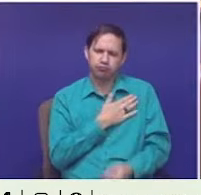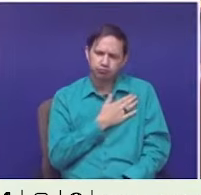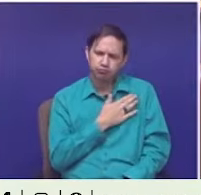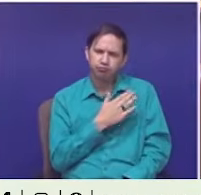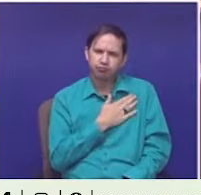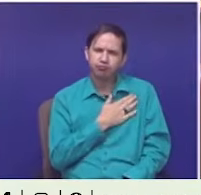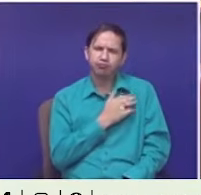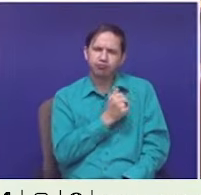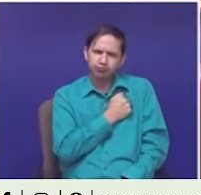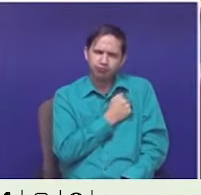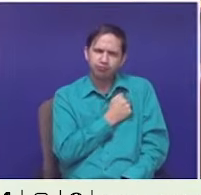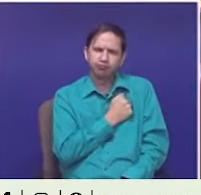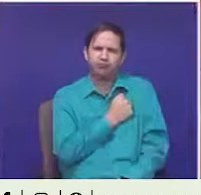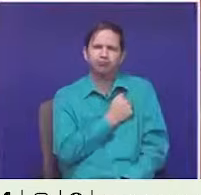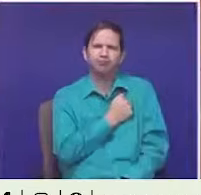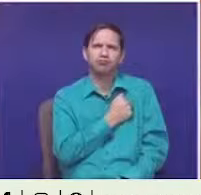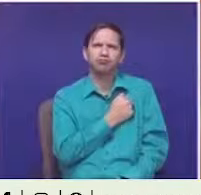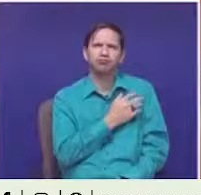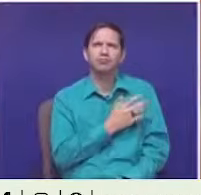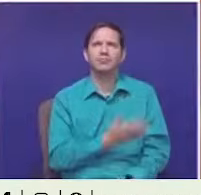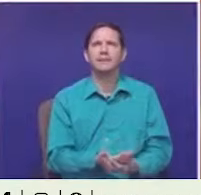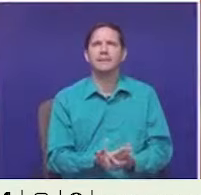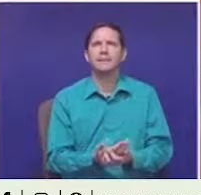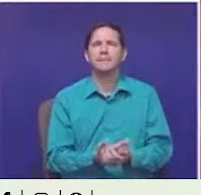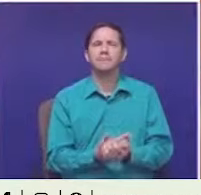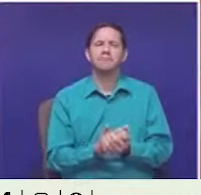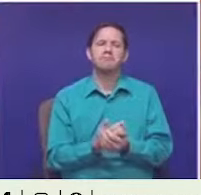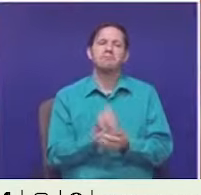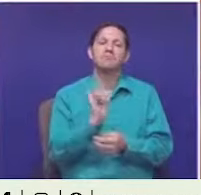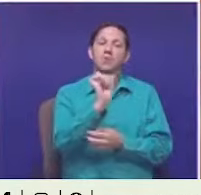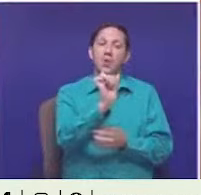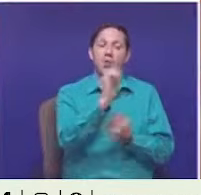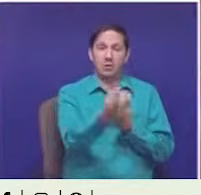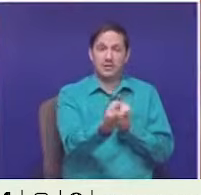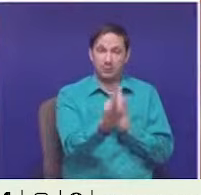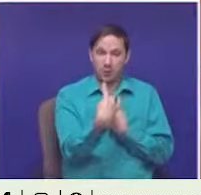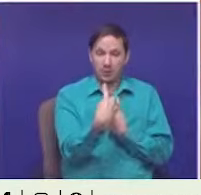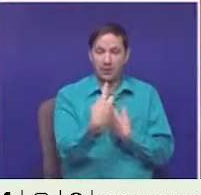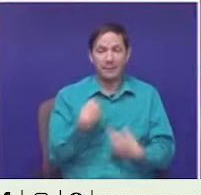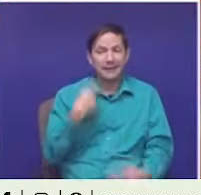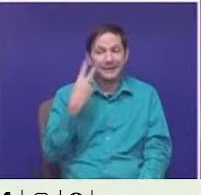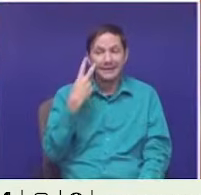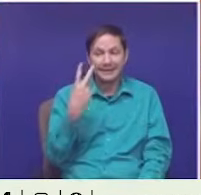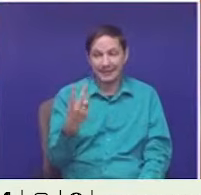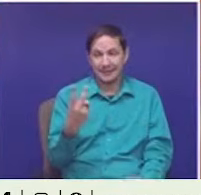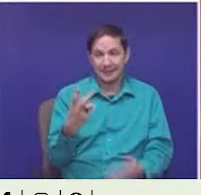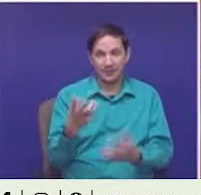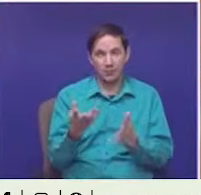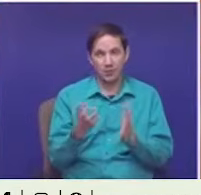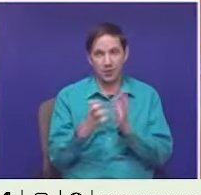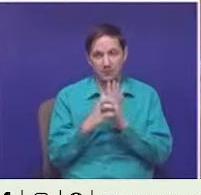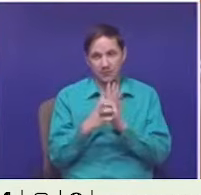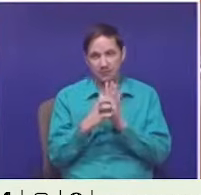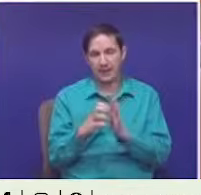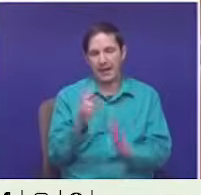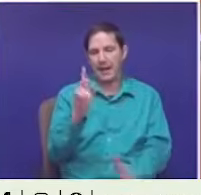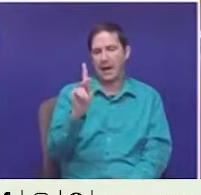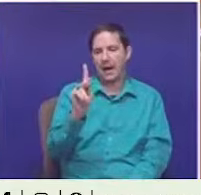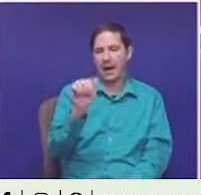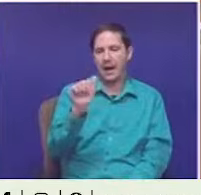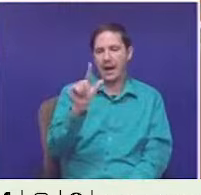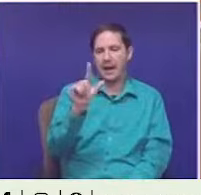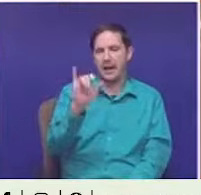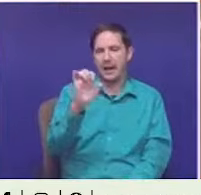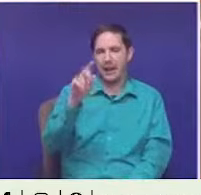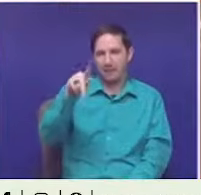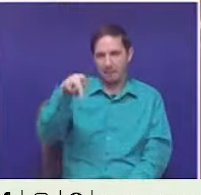heart. With regards to your response, Minister, on the ground, I'm going to make reference to Kalipa Special School. It's